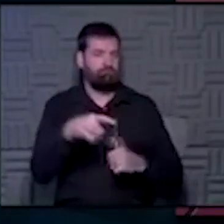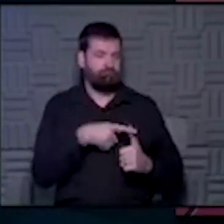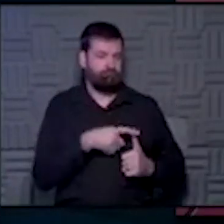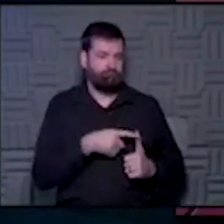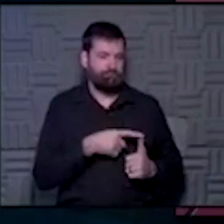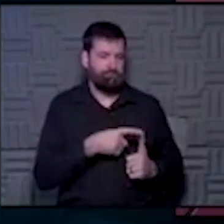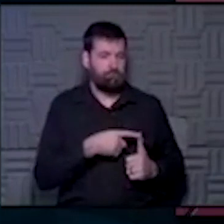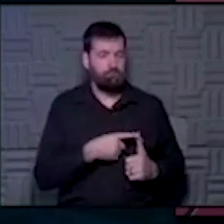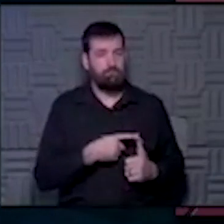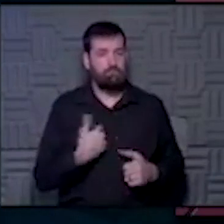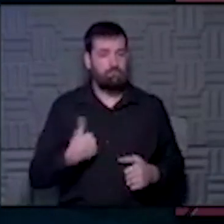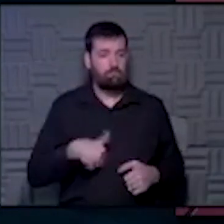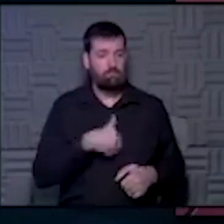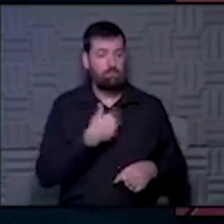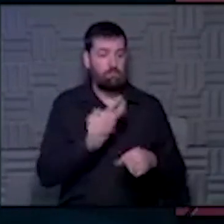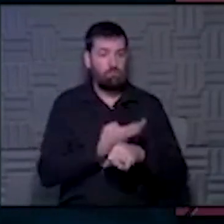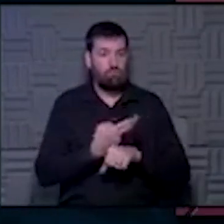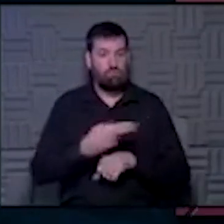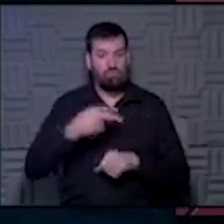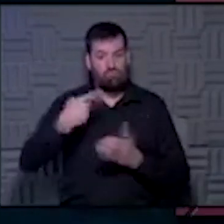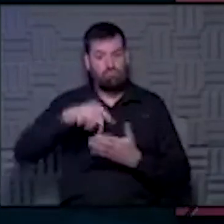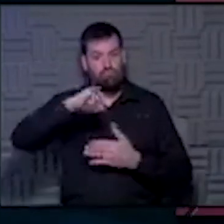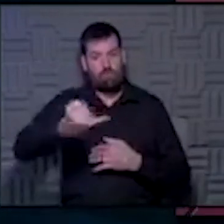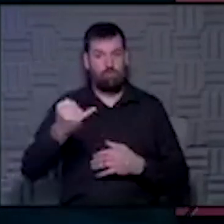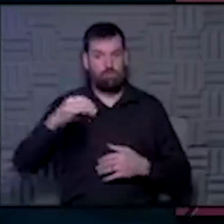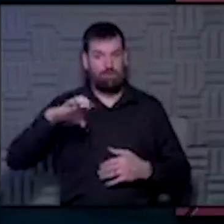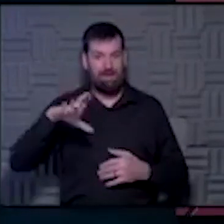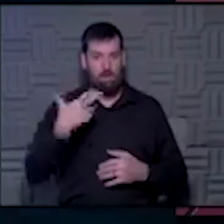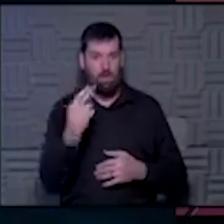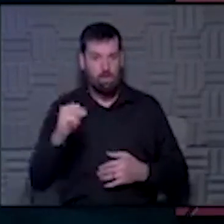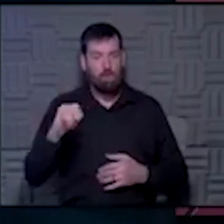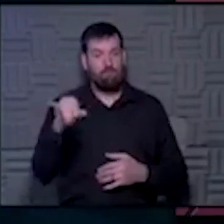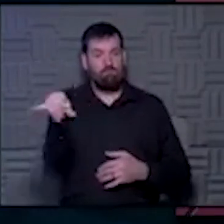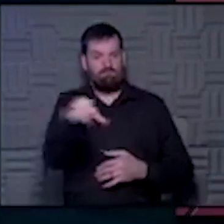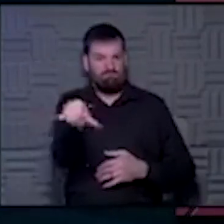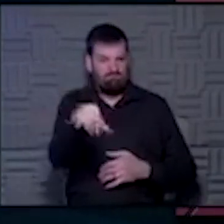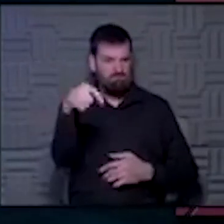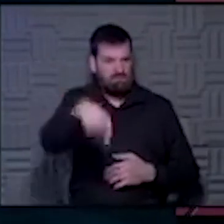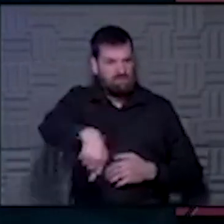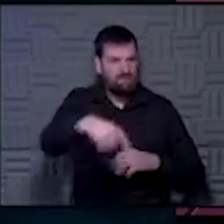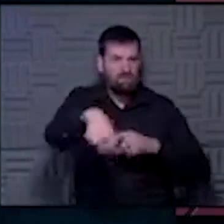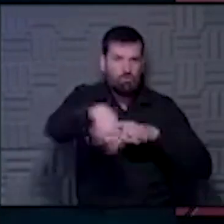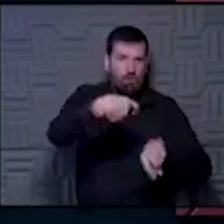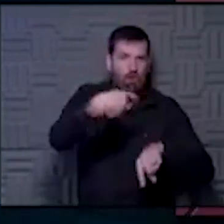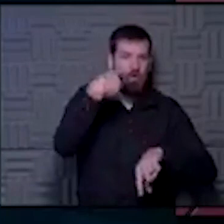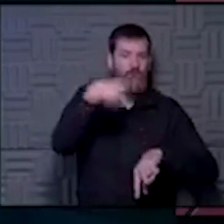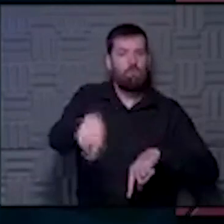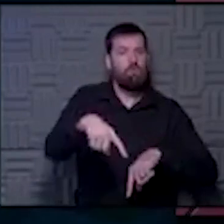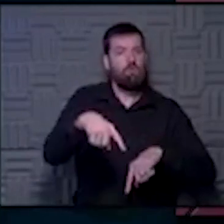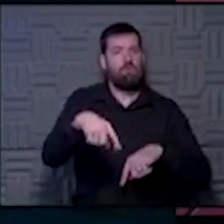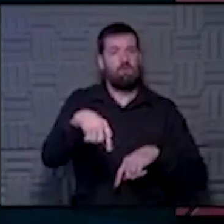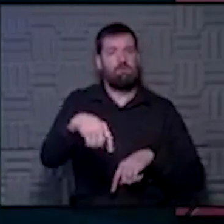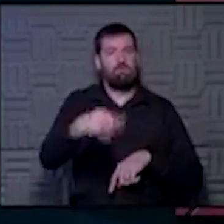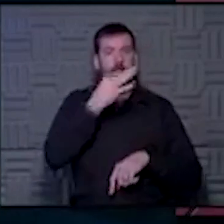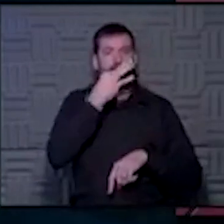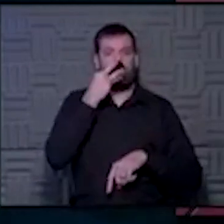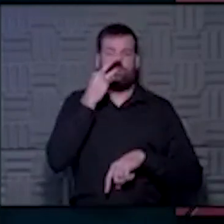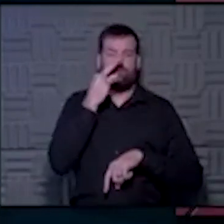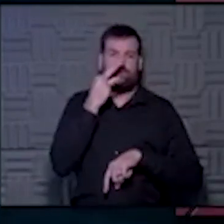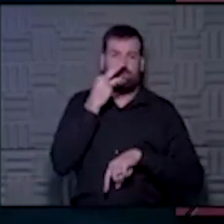we use in Project Echo technology, much like this call, to be able to bring our experts